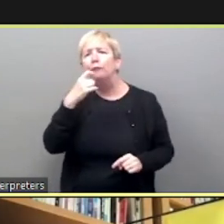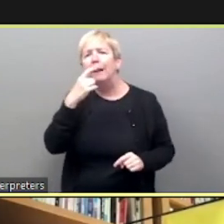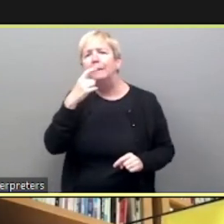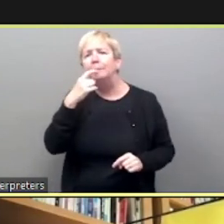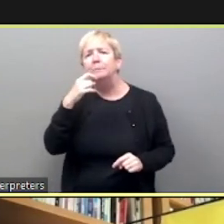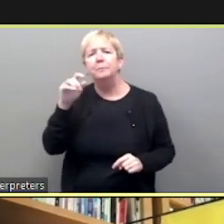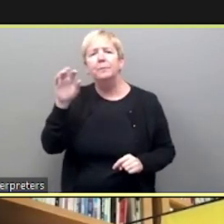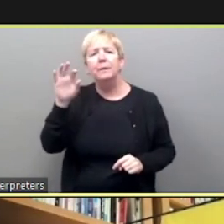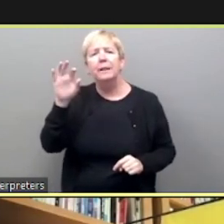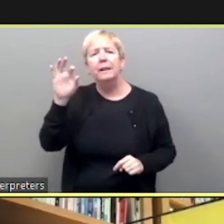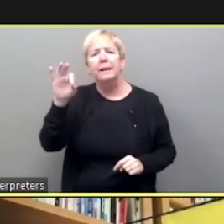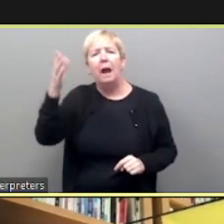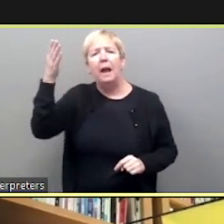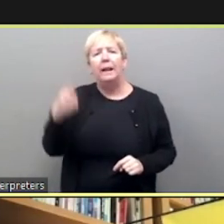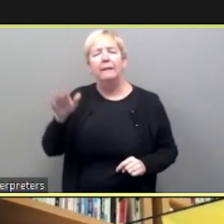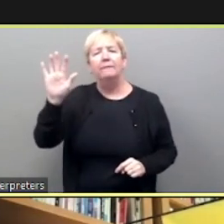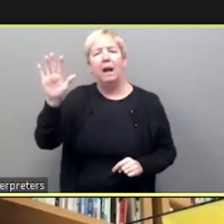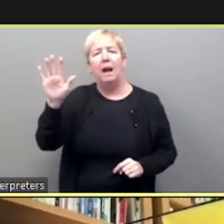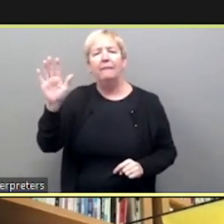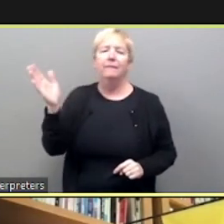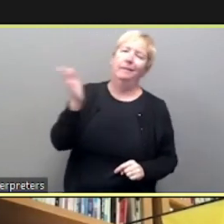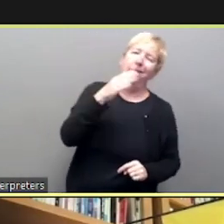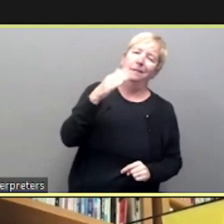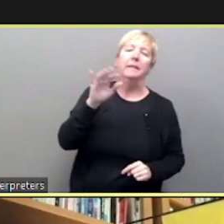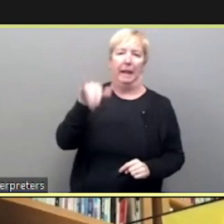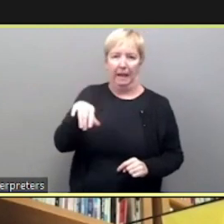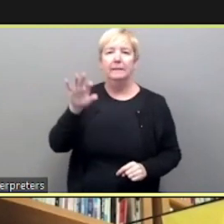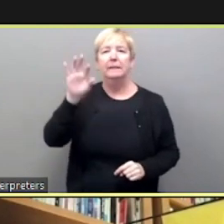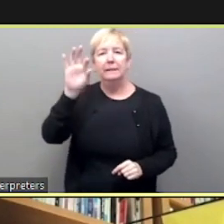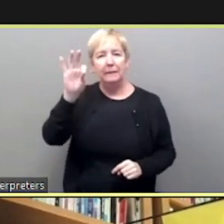9.5 over on the left, all the way to the left, you can see